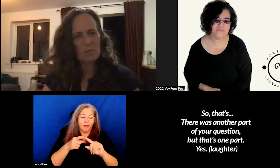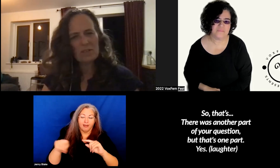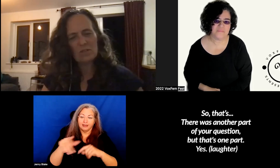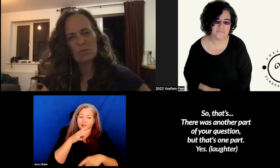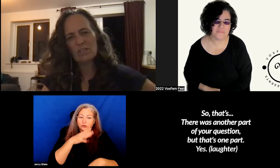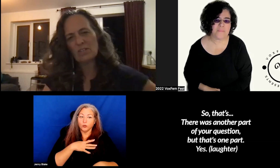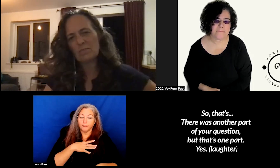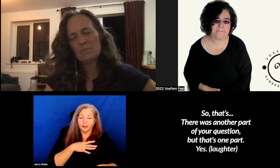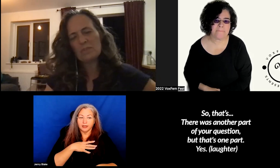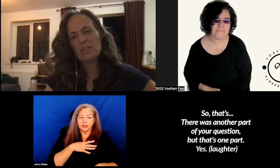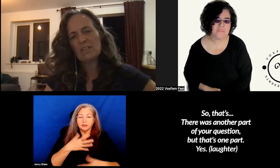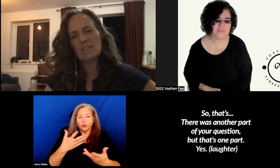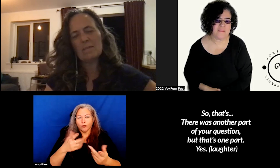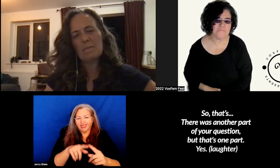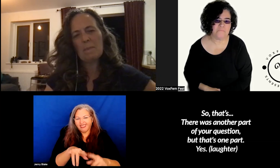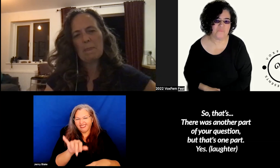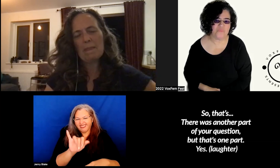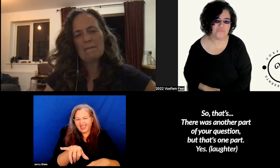was another part to your question, but